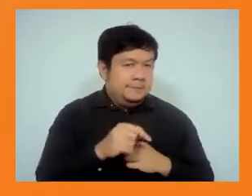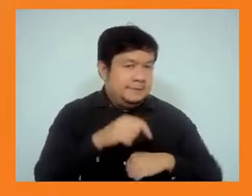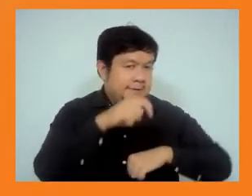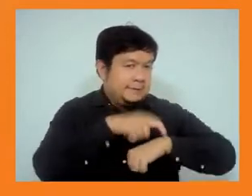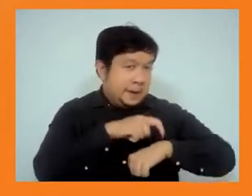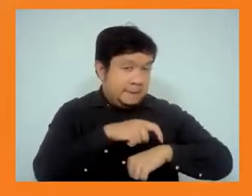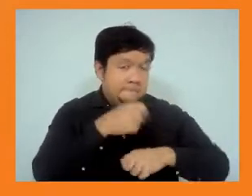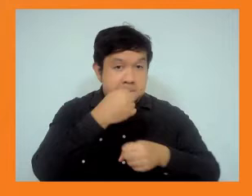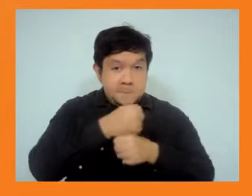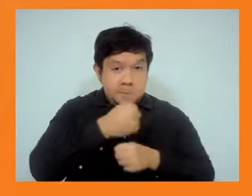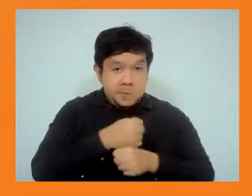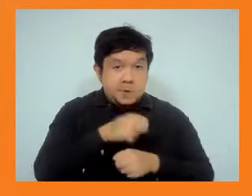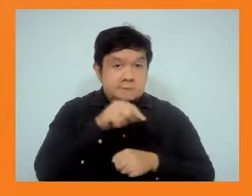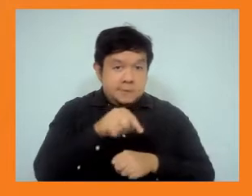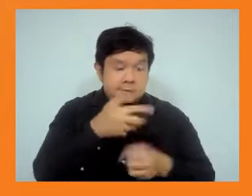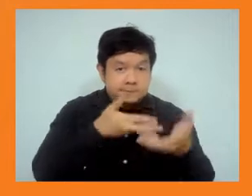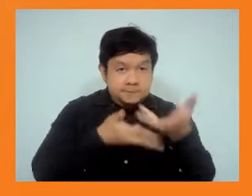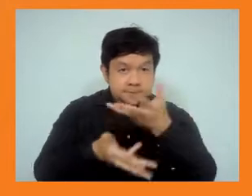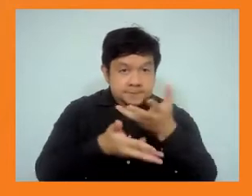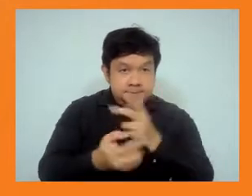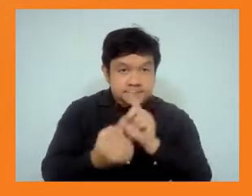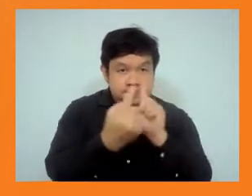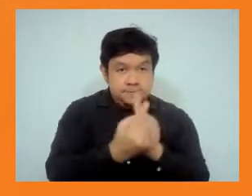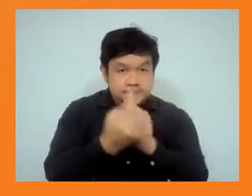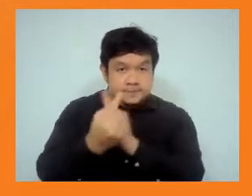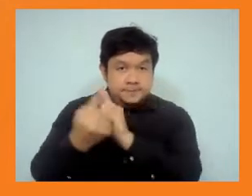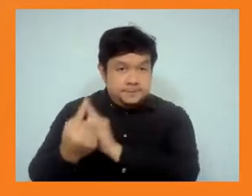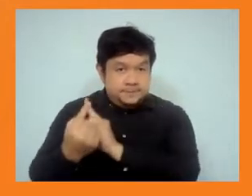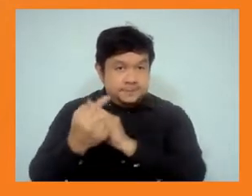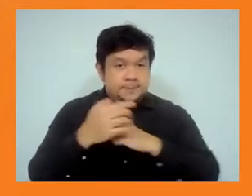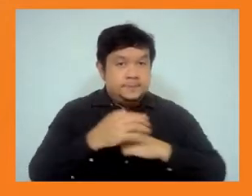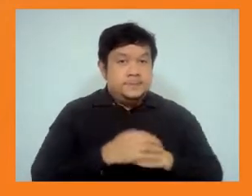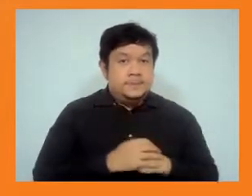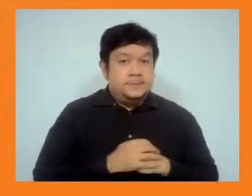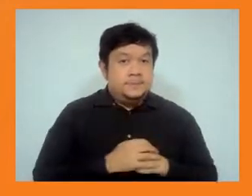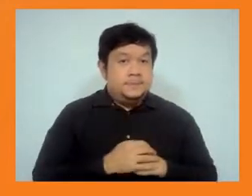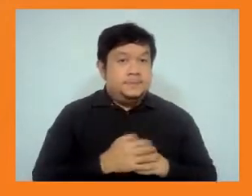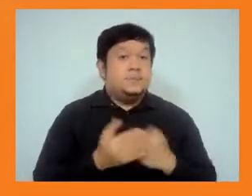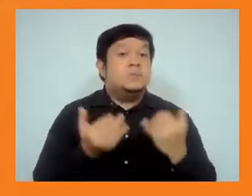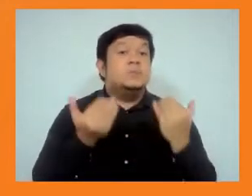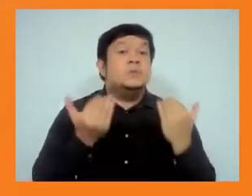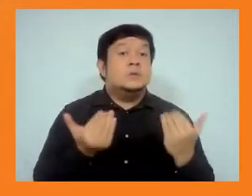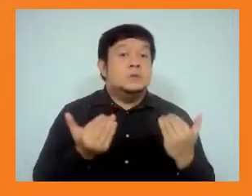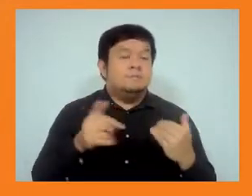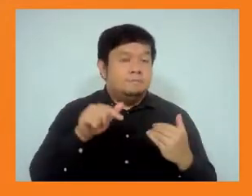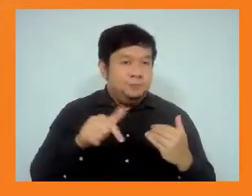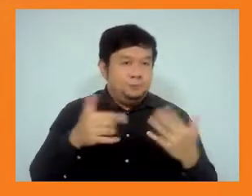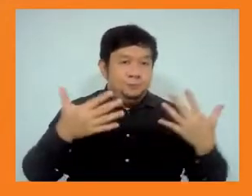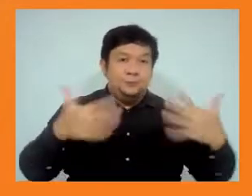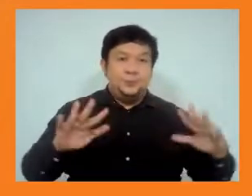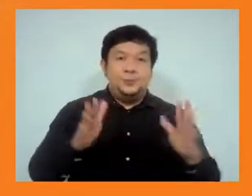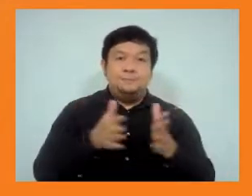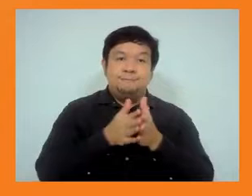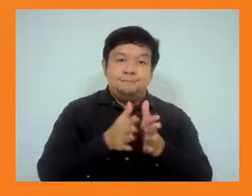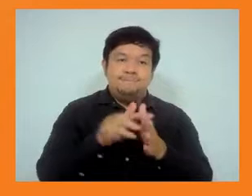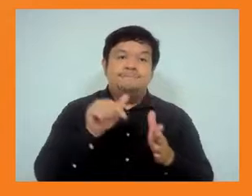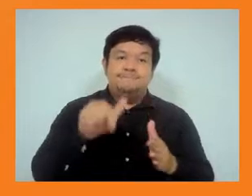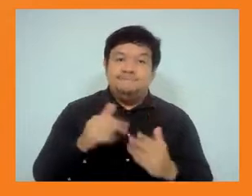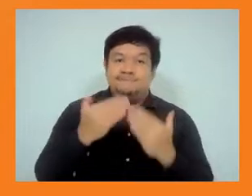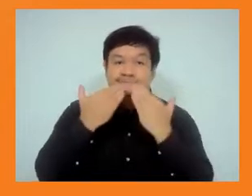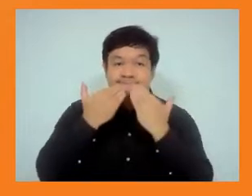Plus, we also need to ensure equality and non-discrimination, which includes addressing risks for all